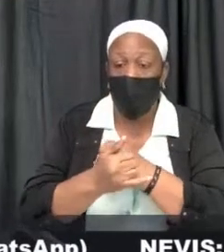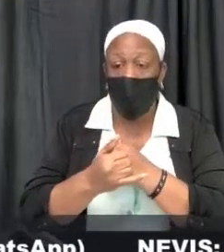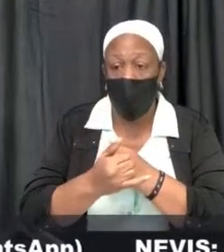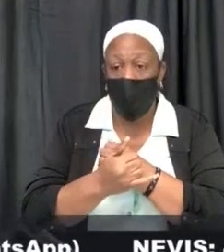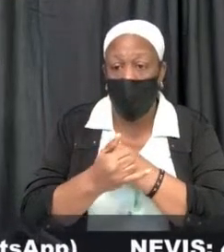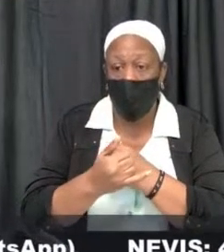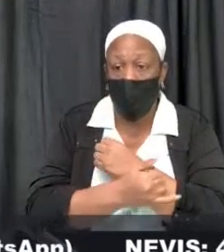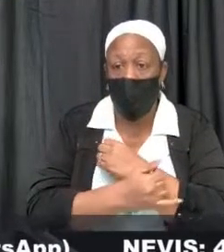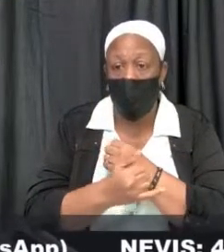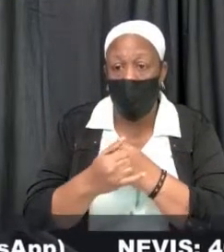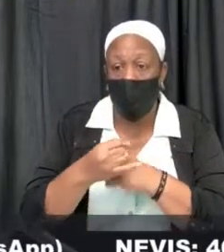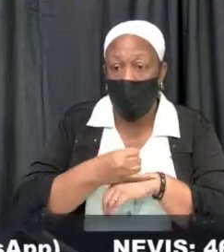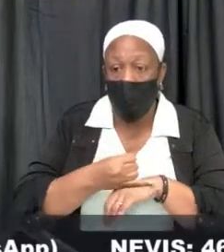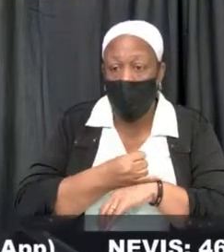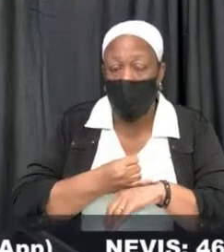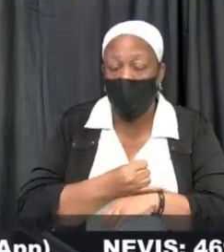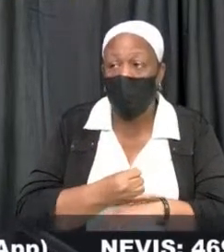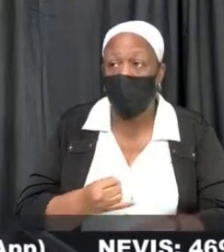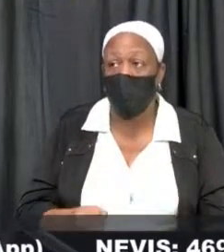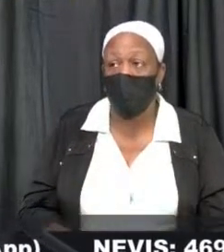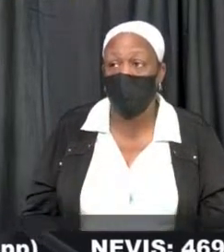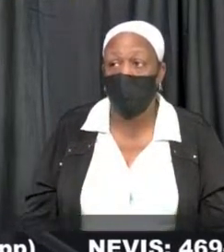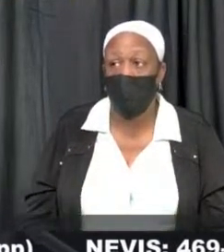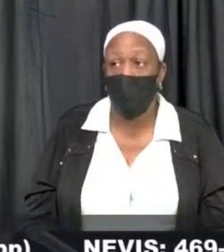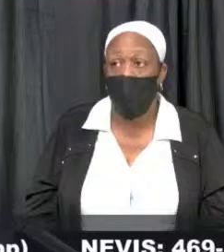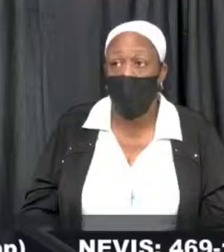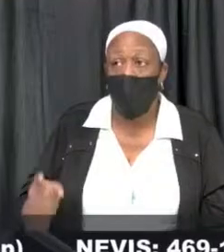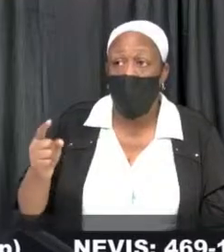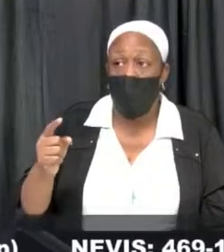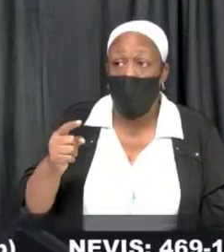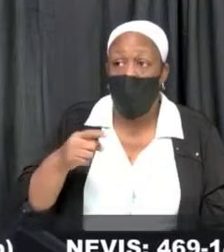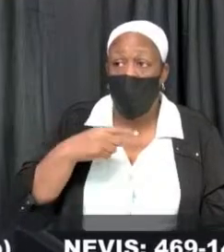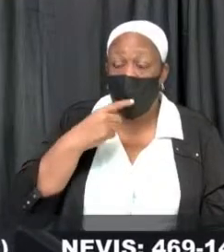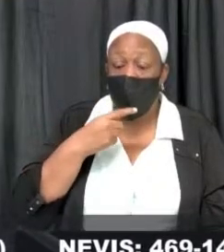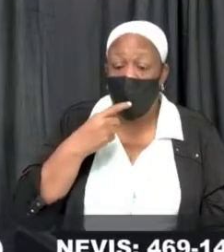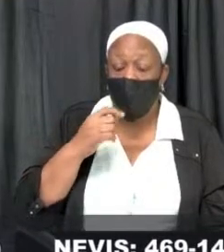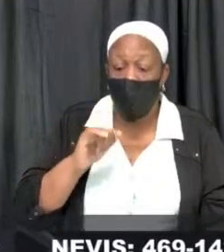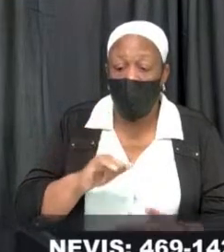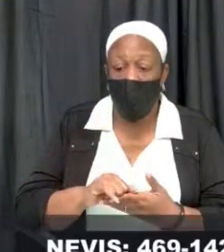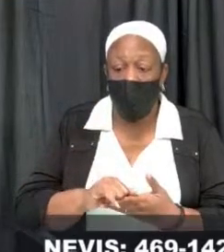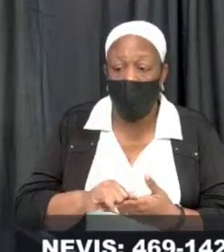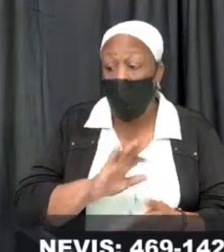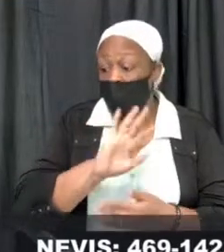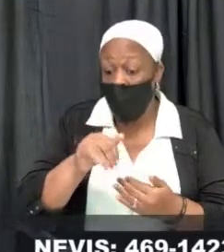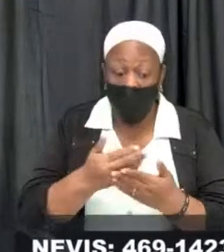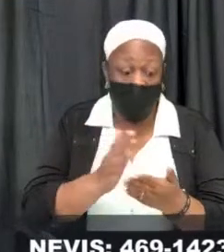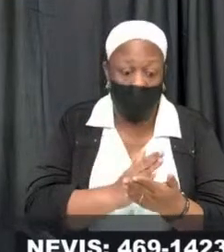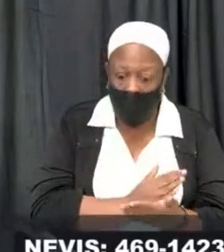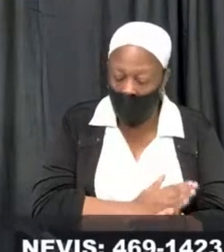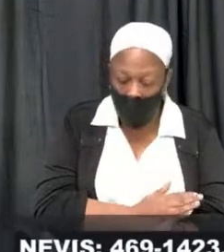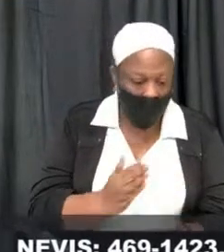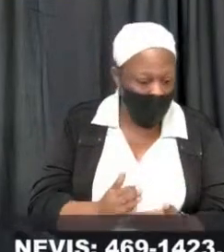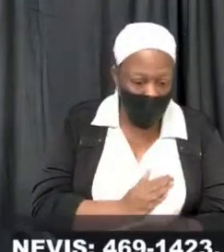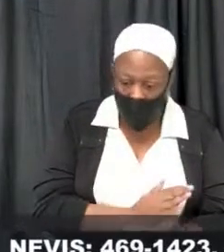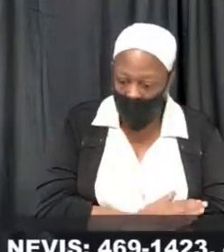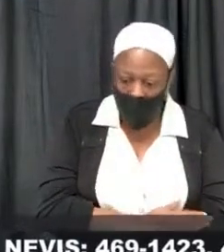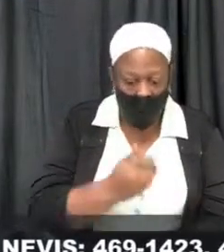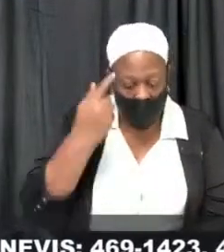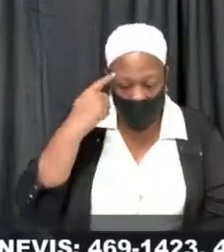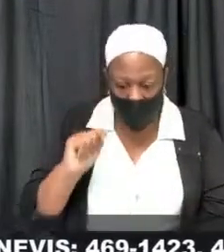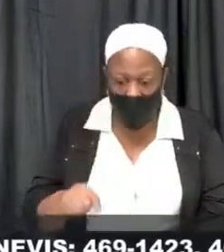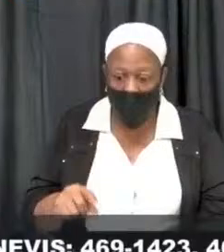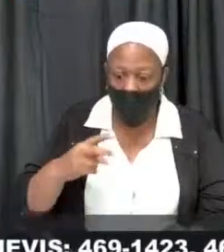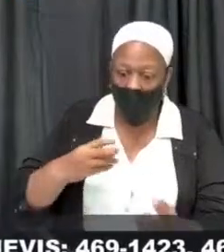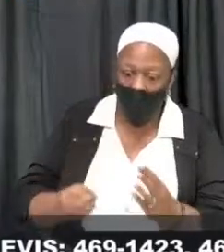explosion of the volcano, it took the explosion of the volcano and a second explosion of